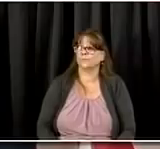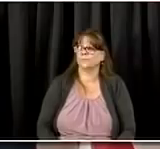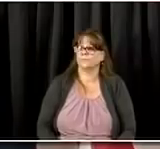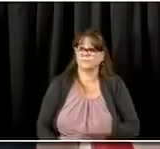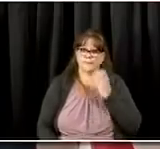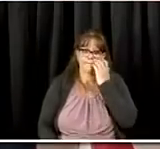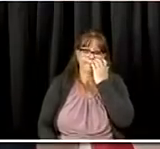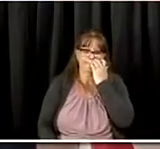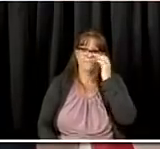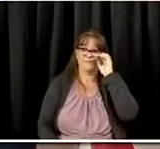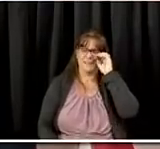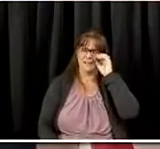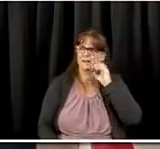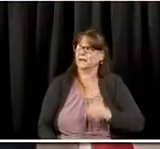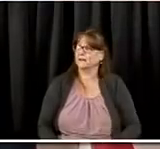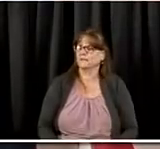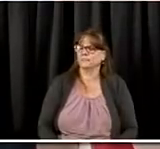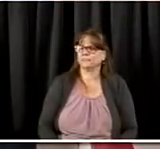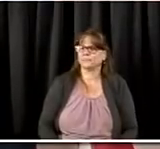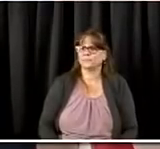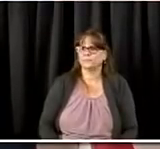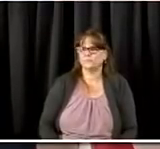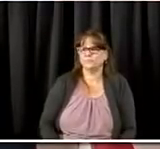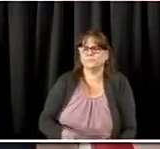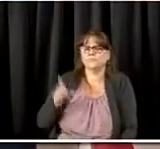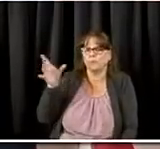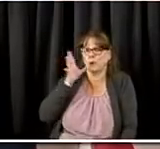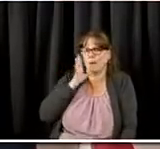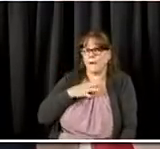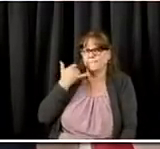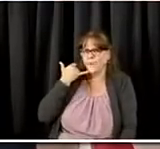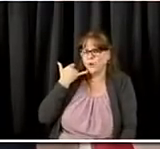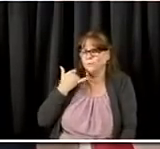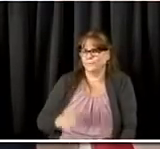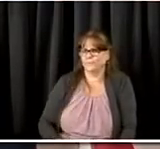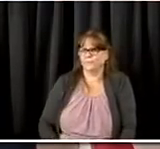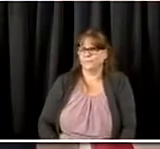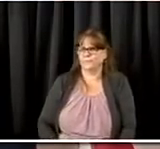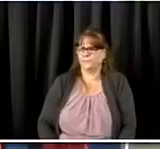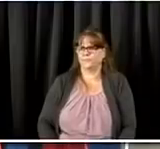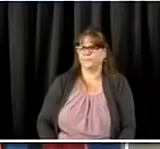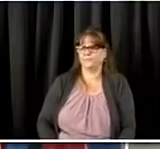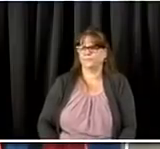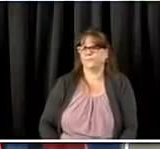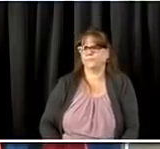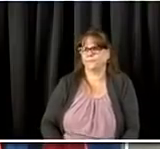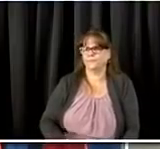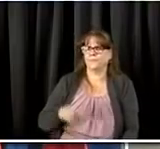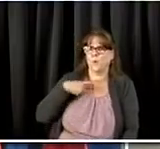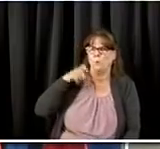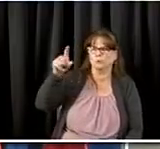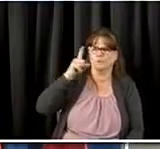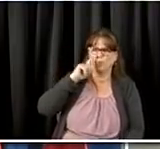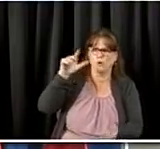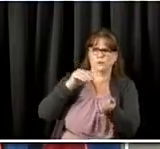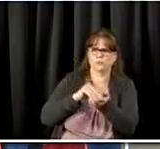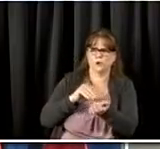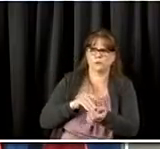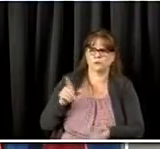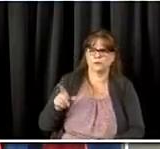Hi, Faith Miller with Colorado Newsline. I have a question for Dr. Herlihy. So